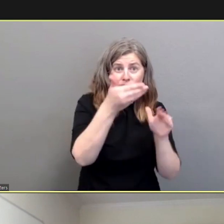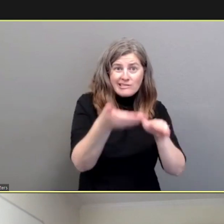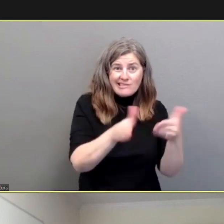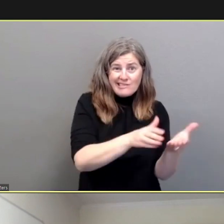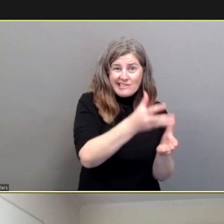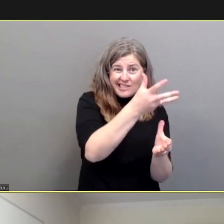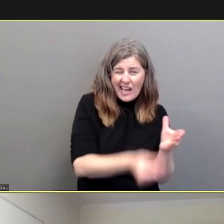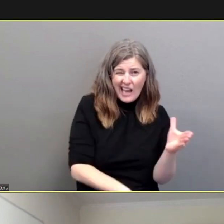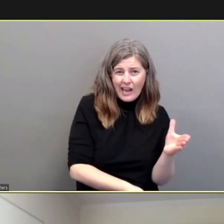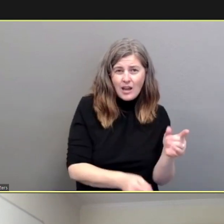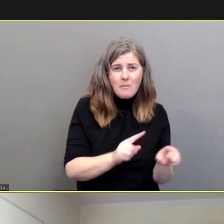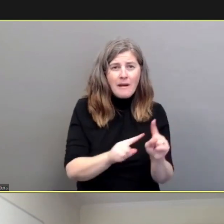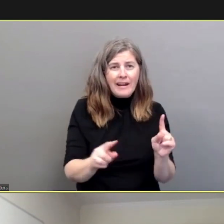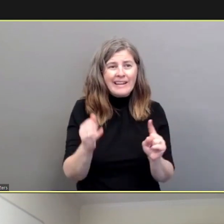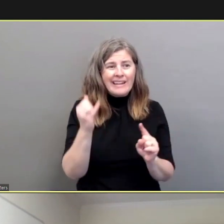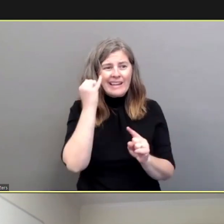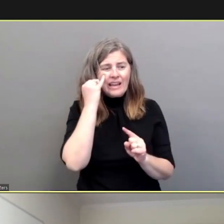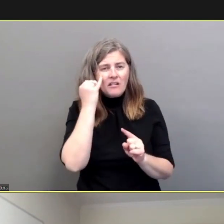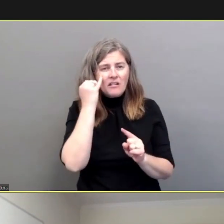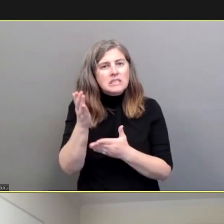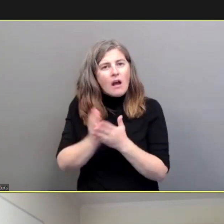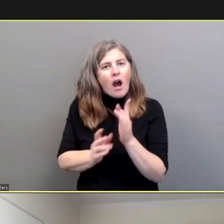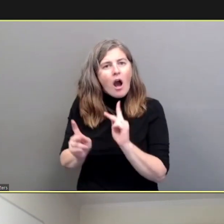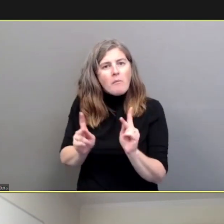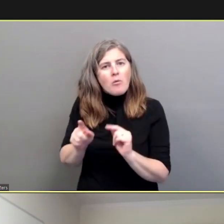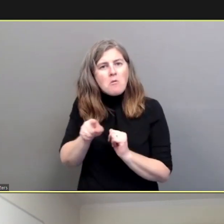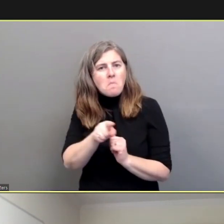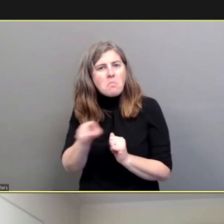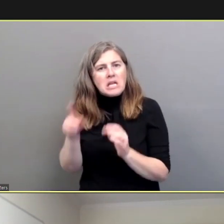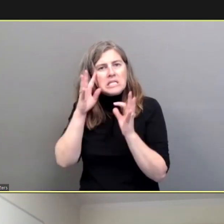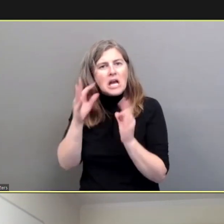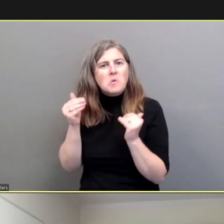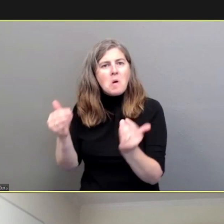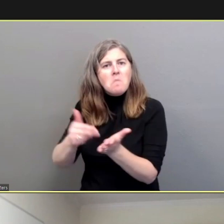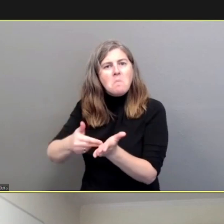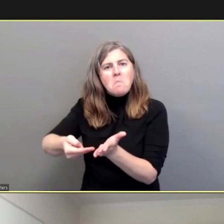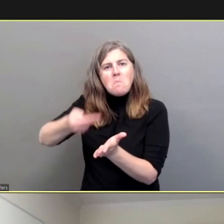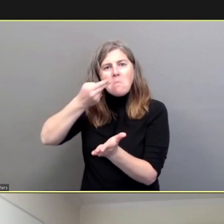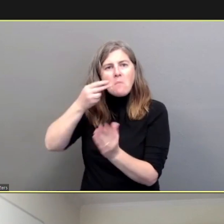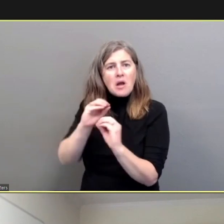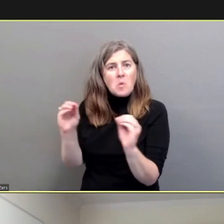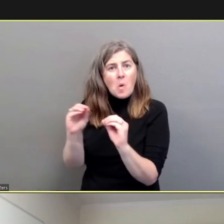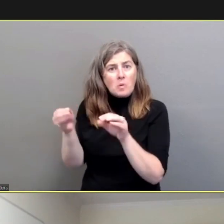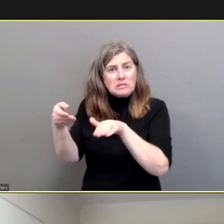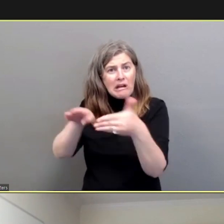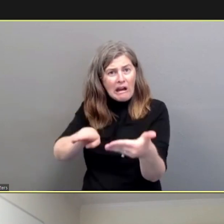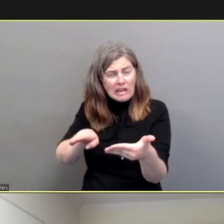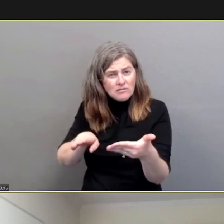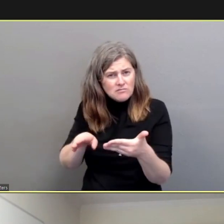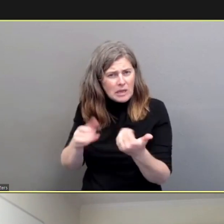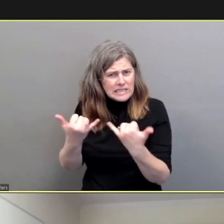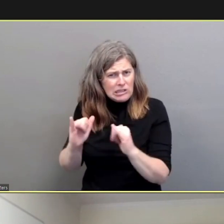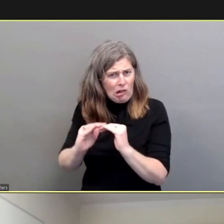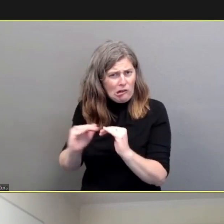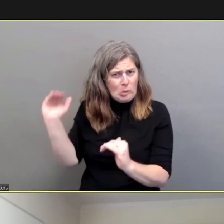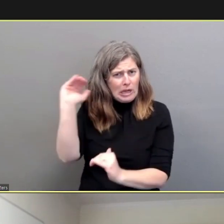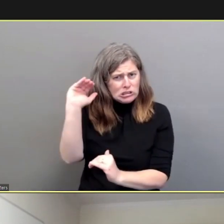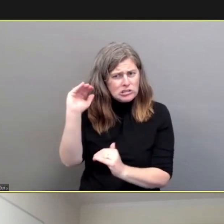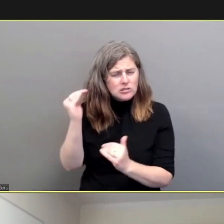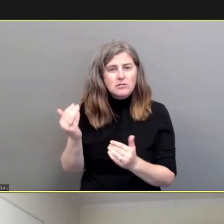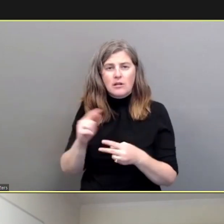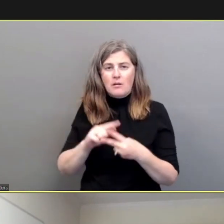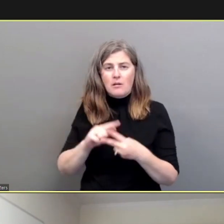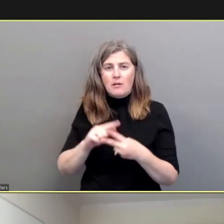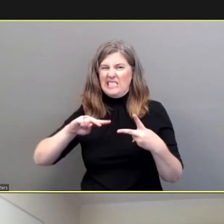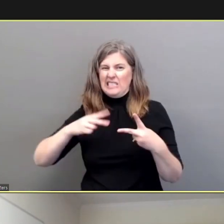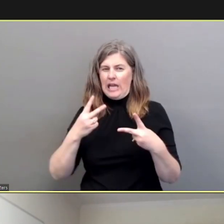if there have been non-fatal overdoses this year. And then the second request, and I guess